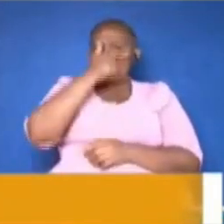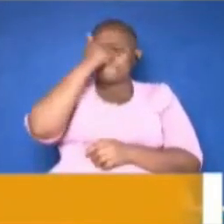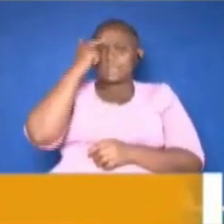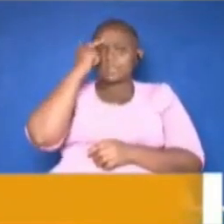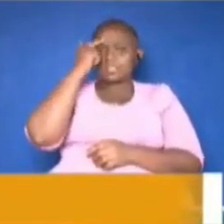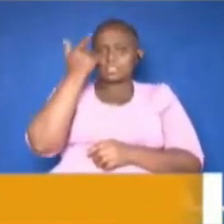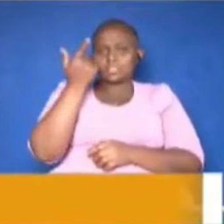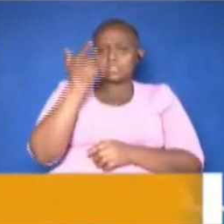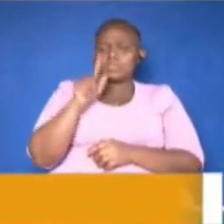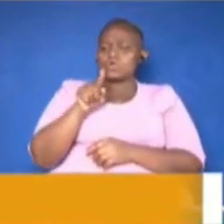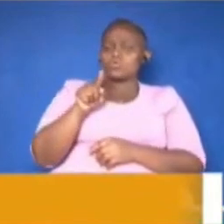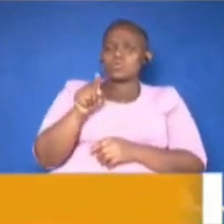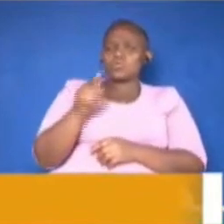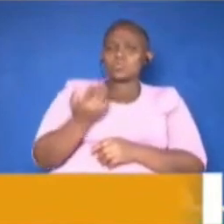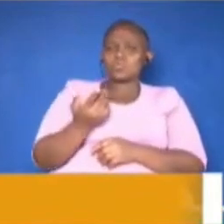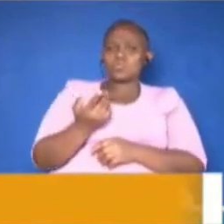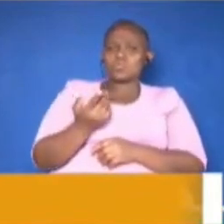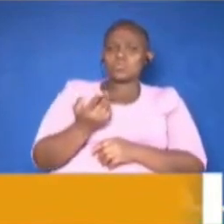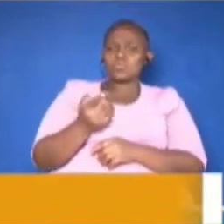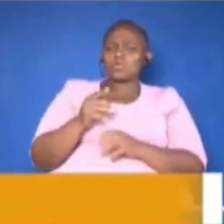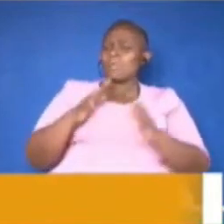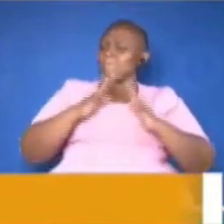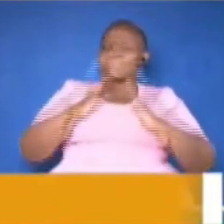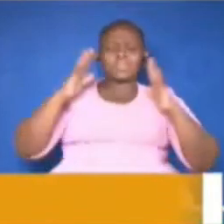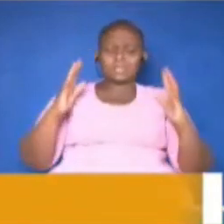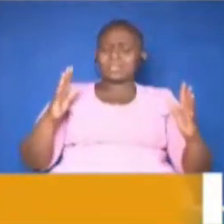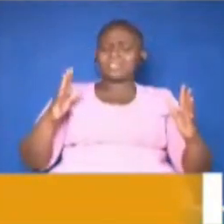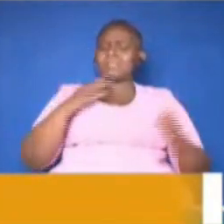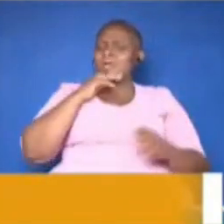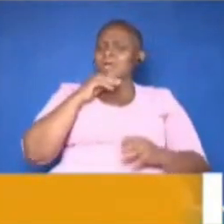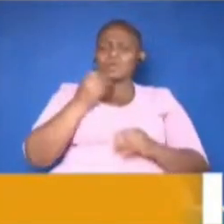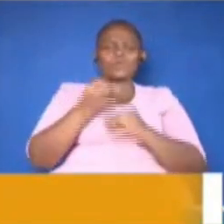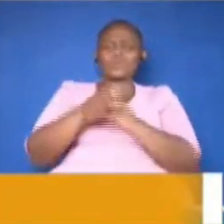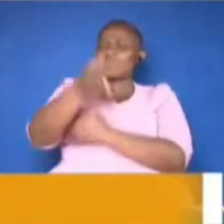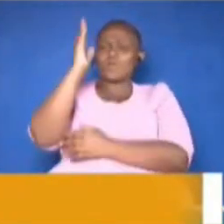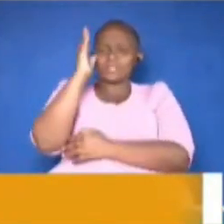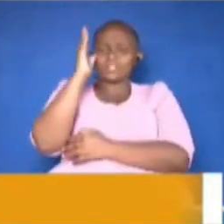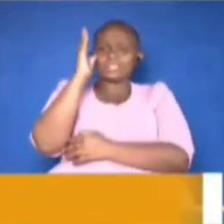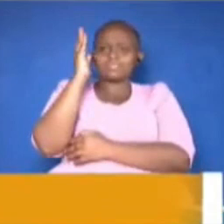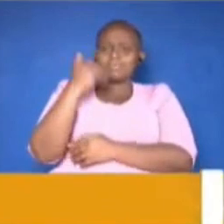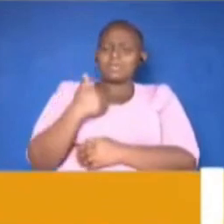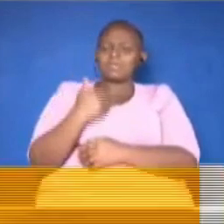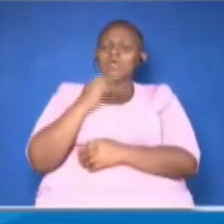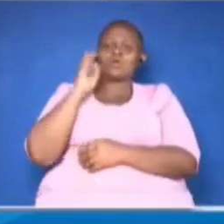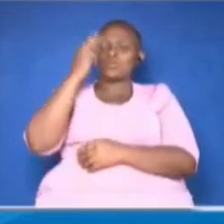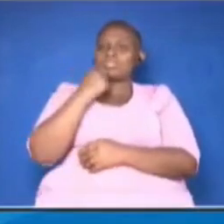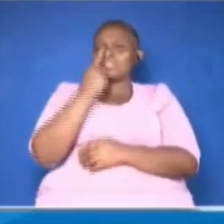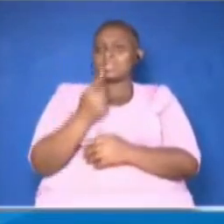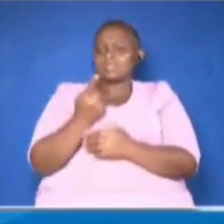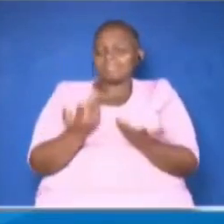Because you are a great man of God, I will say this